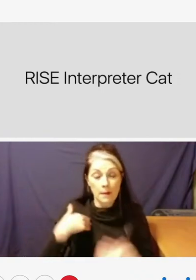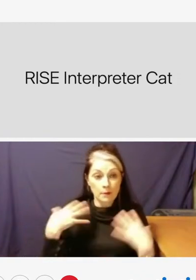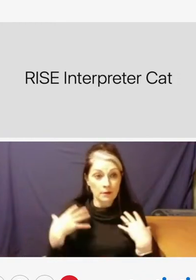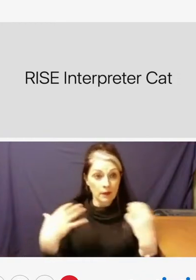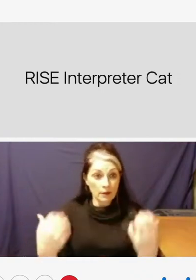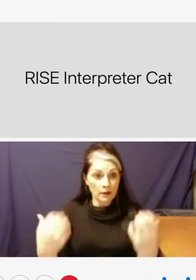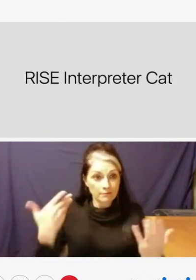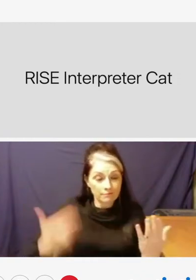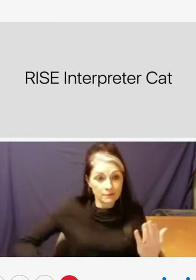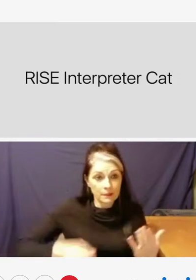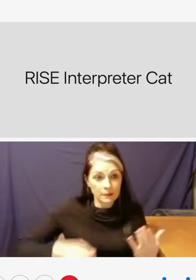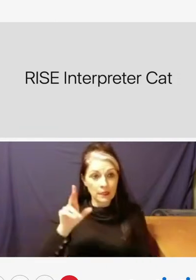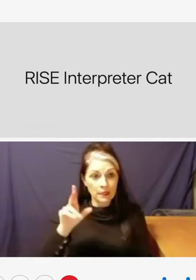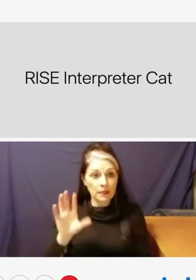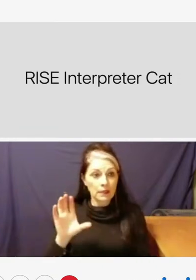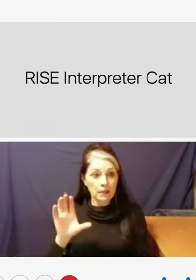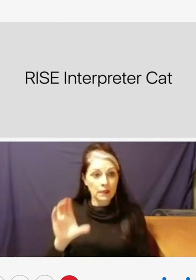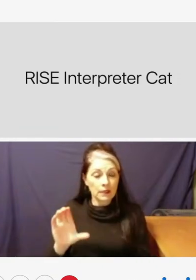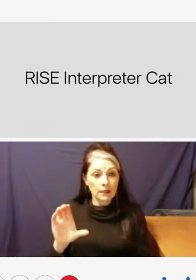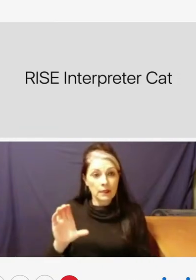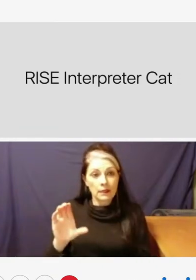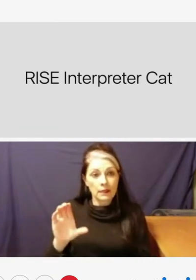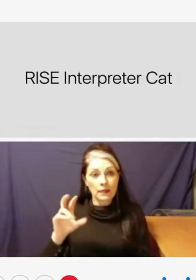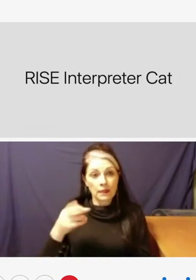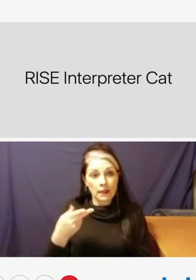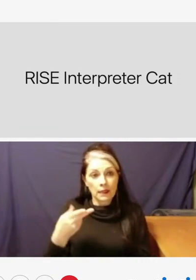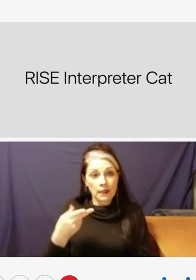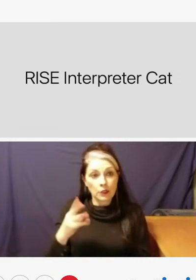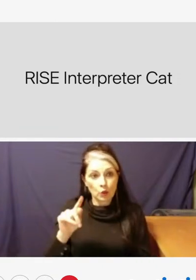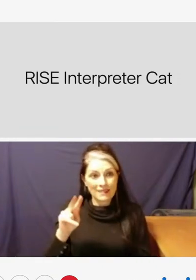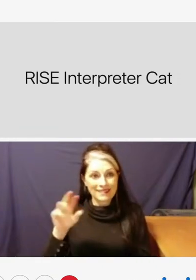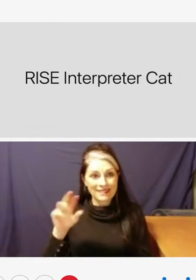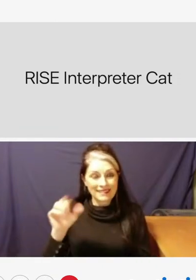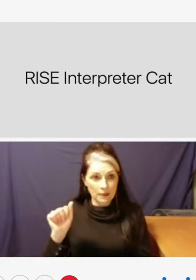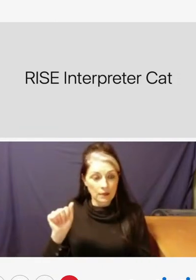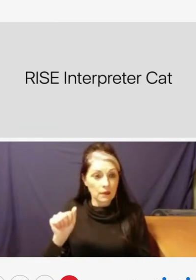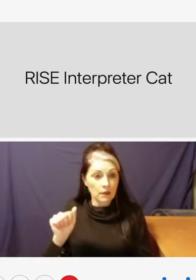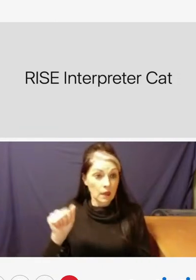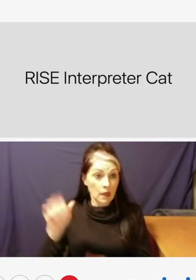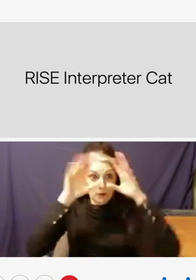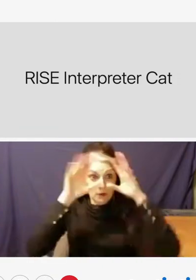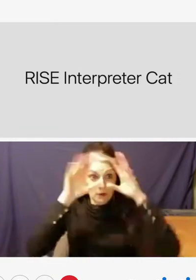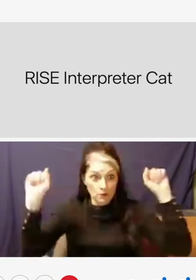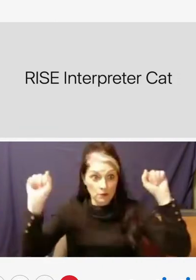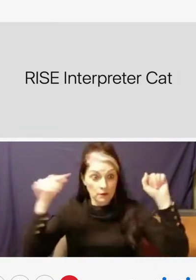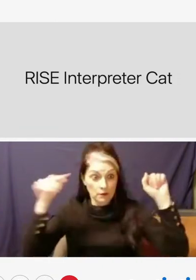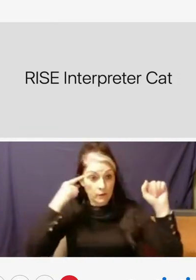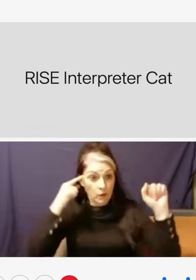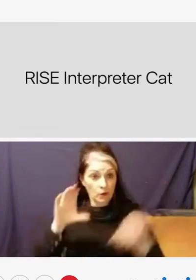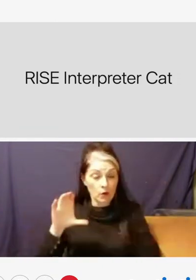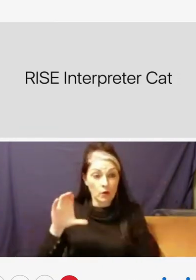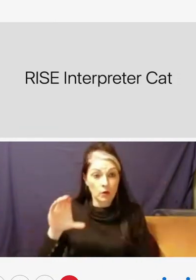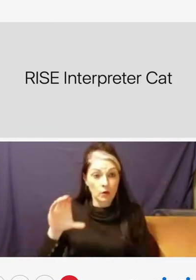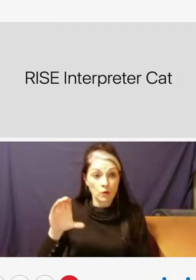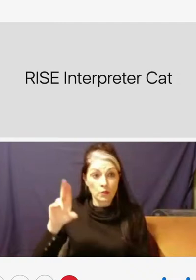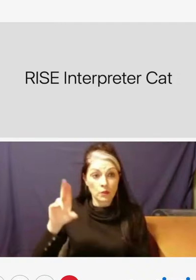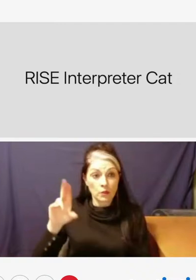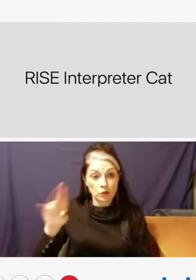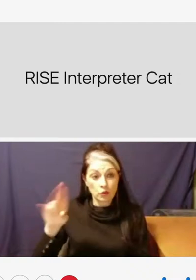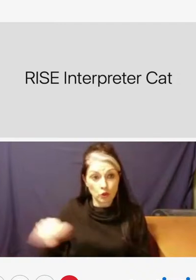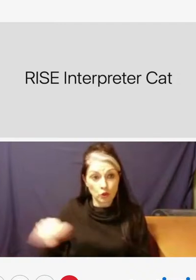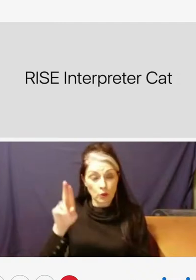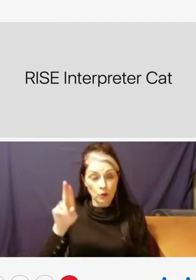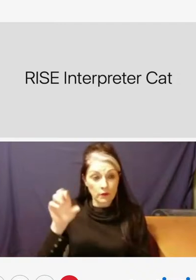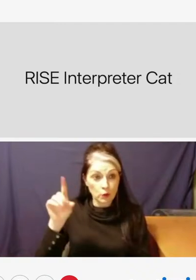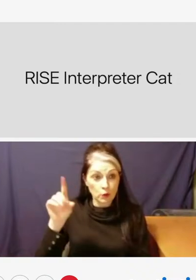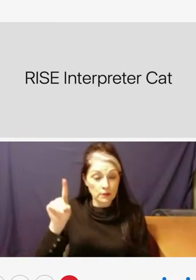and I have the privilege to serve as the president of the association of Colton Educators I'm happy to see that there is an update on covid